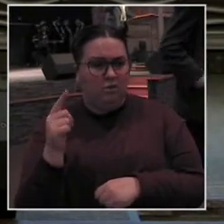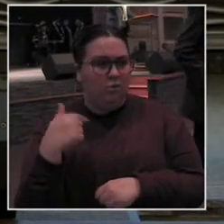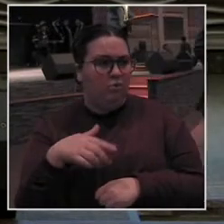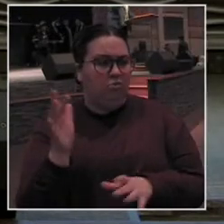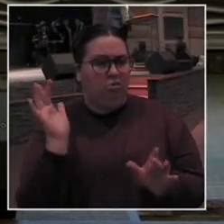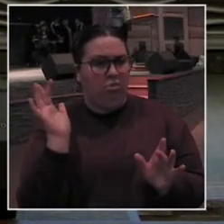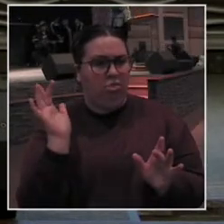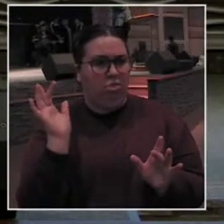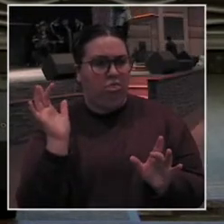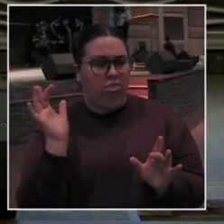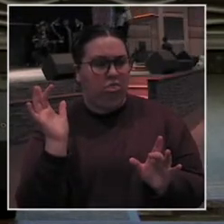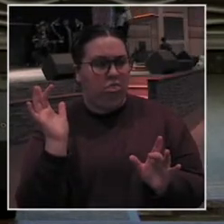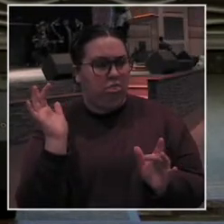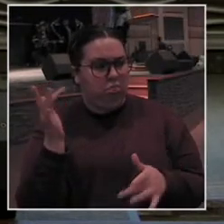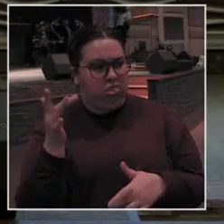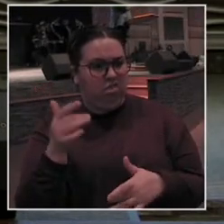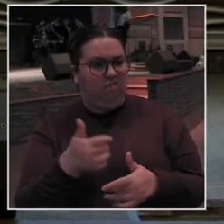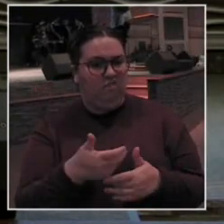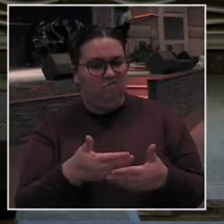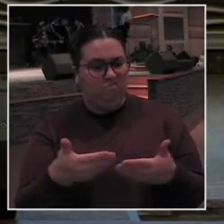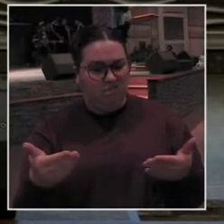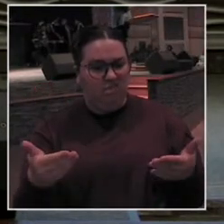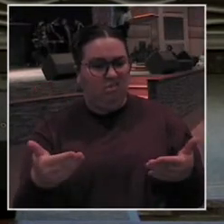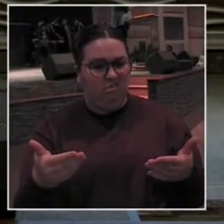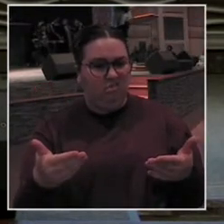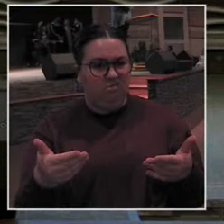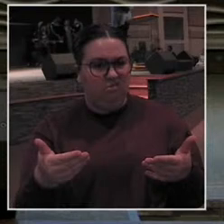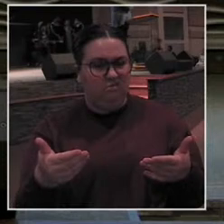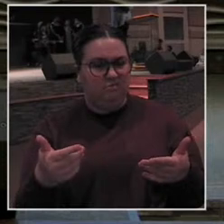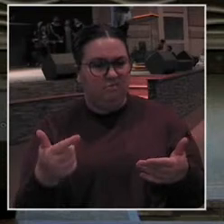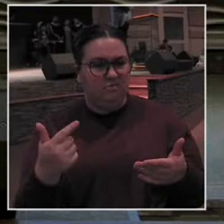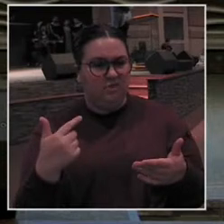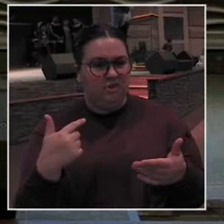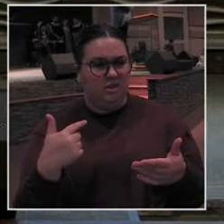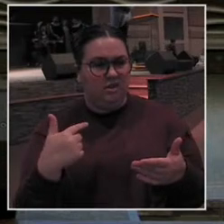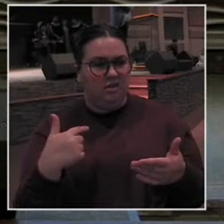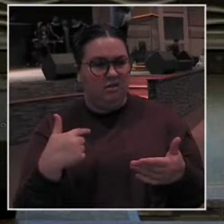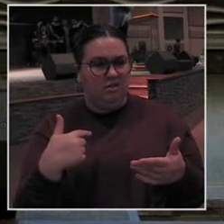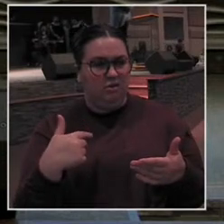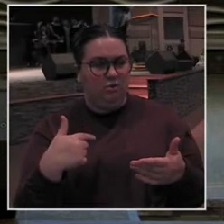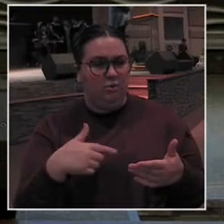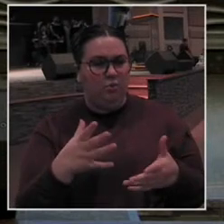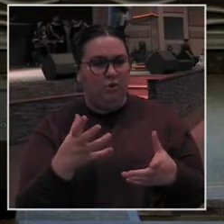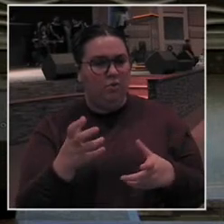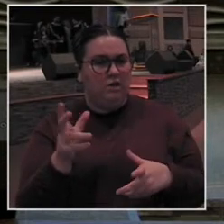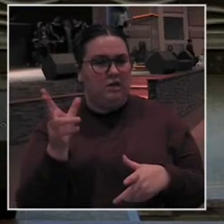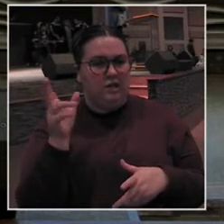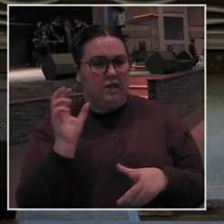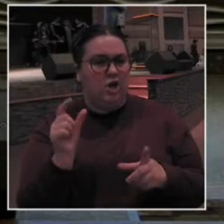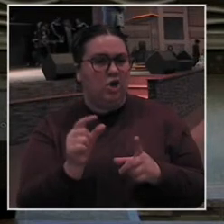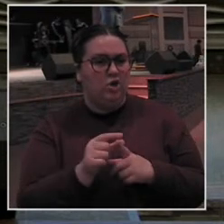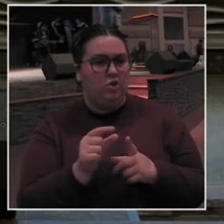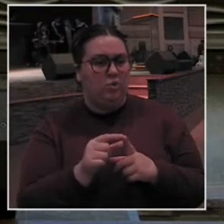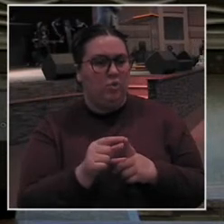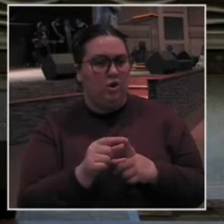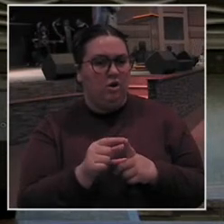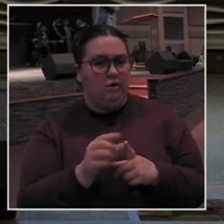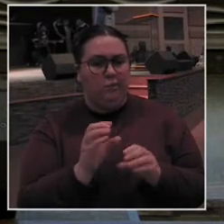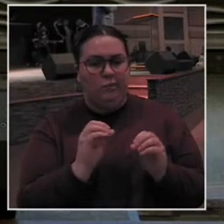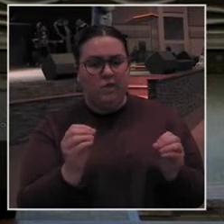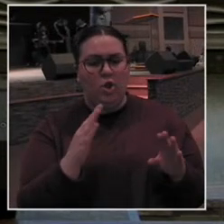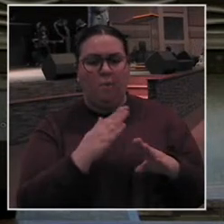stuff. But one of the things we were sick of was hearing the word unprecedented. This is unprecedented, and